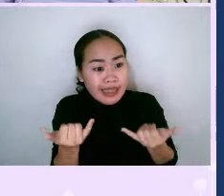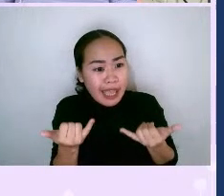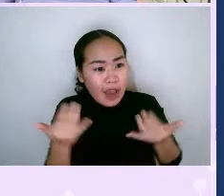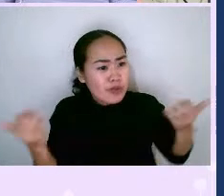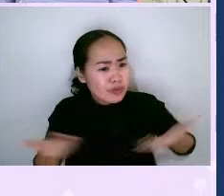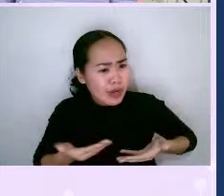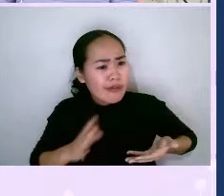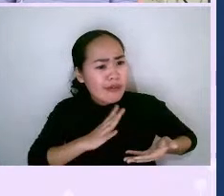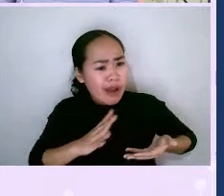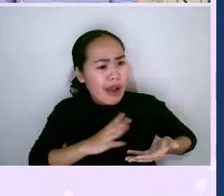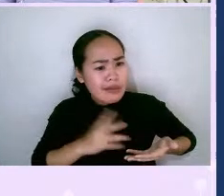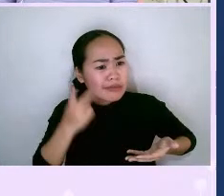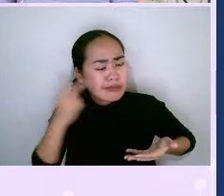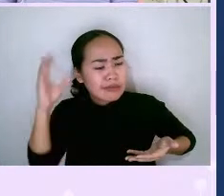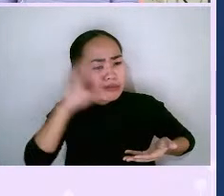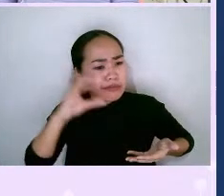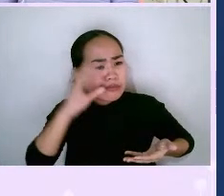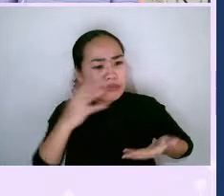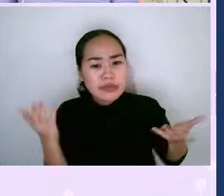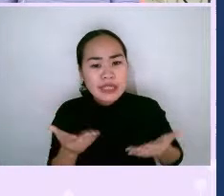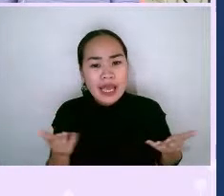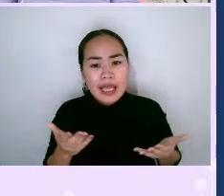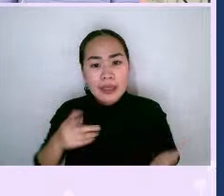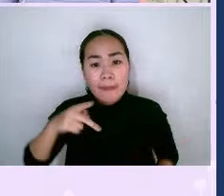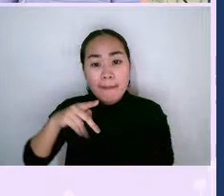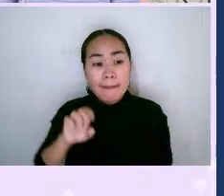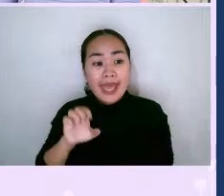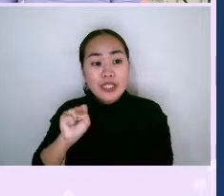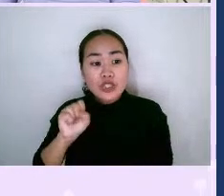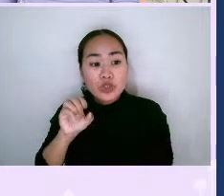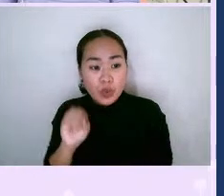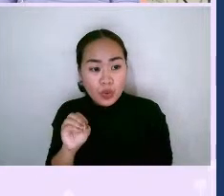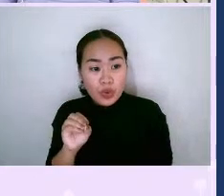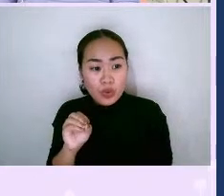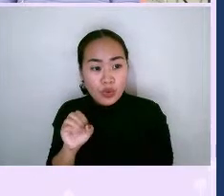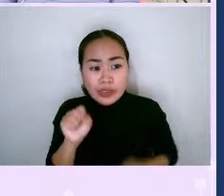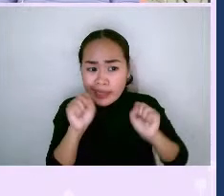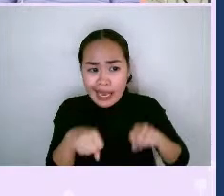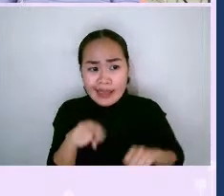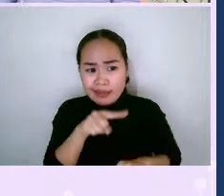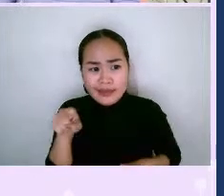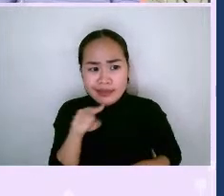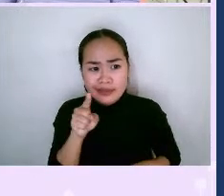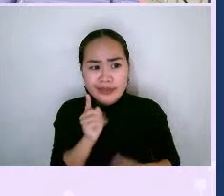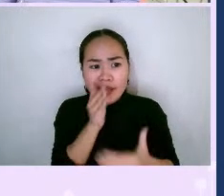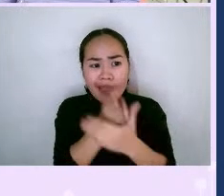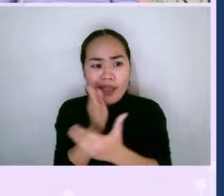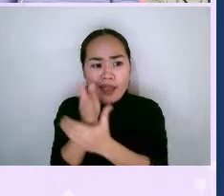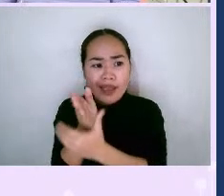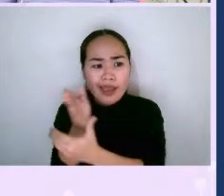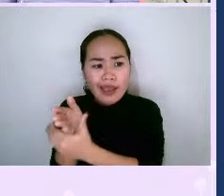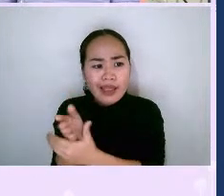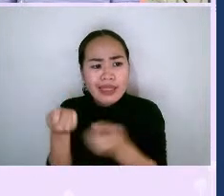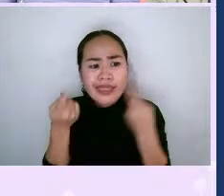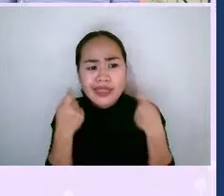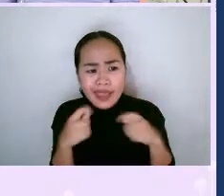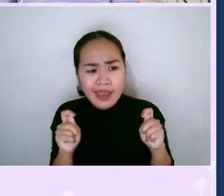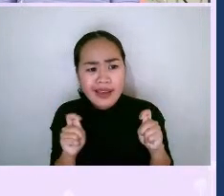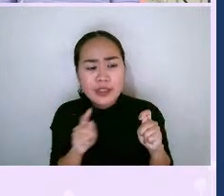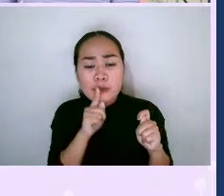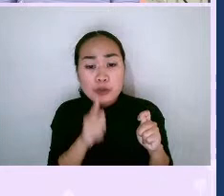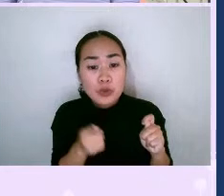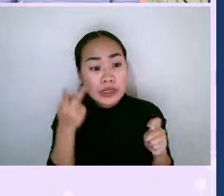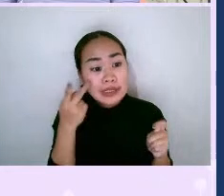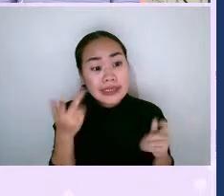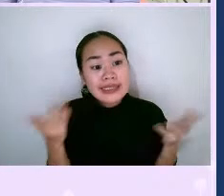sa ating mga public employment service offices or yung tinatawag nating PESO. Ang mga PESO po natin ay makikita